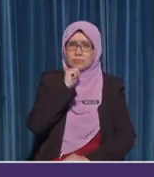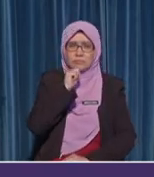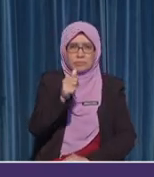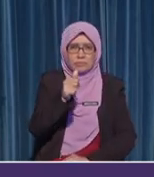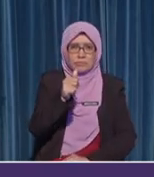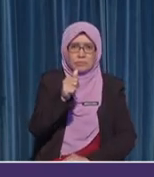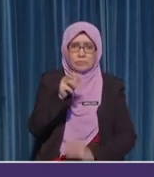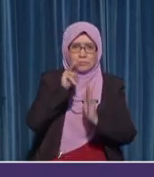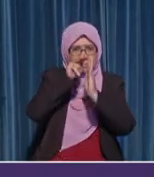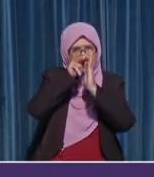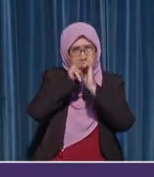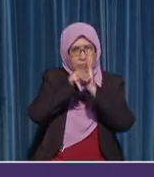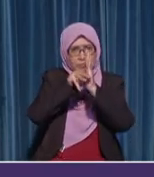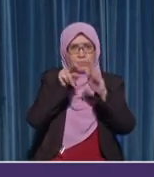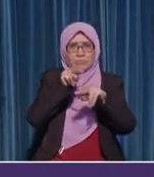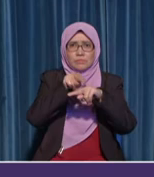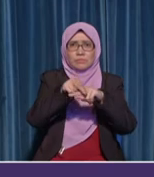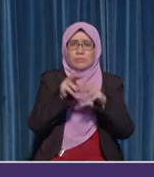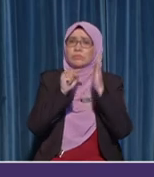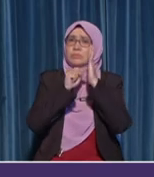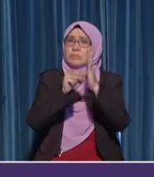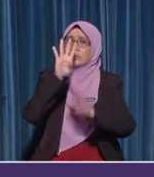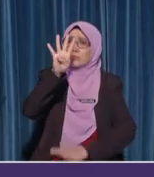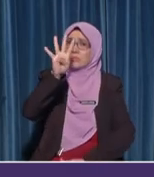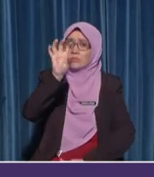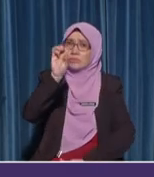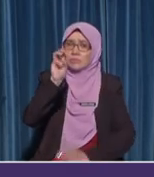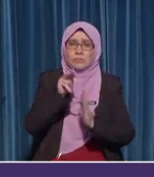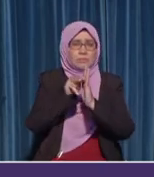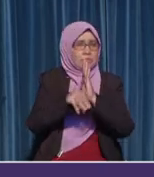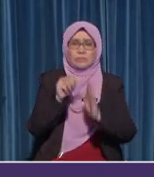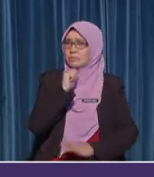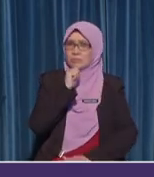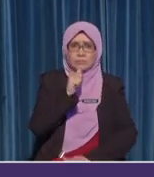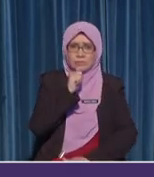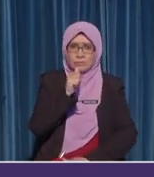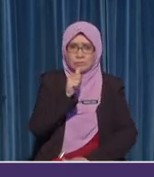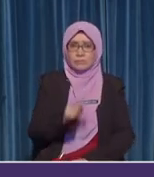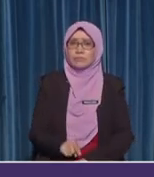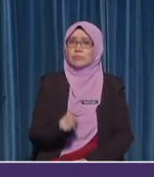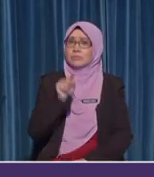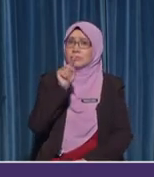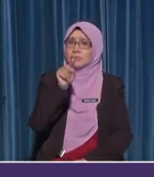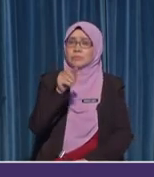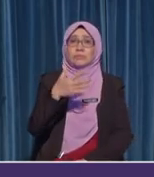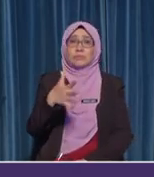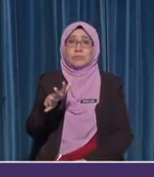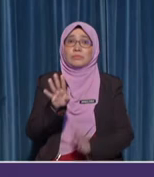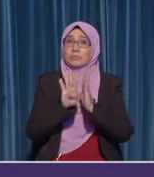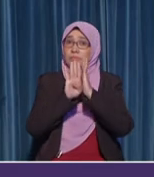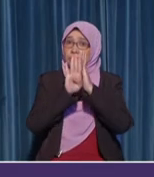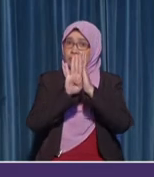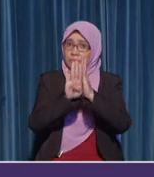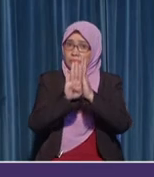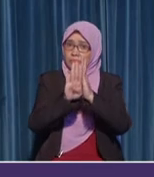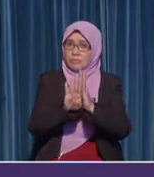hand shows 40 minutes. You have proven that this picture